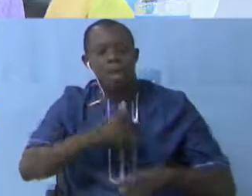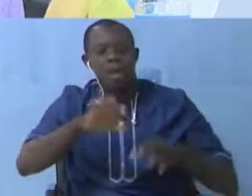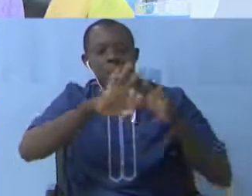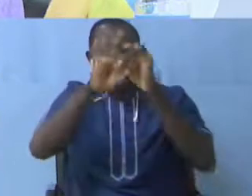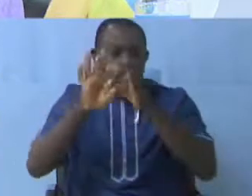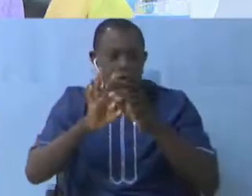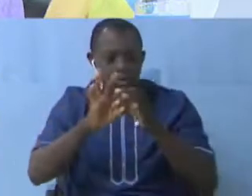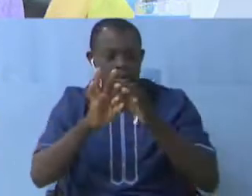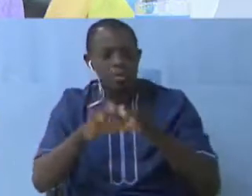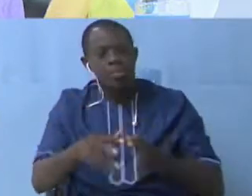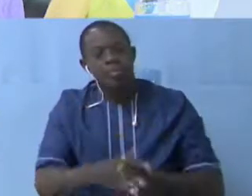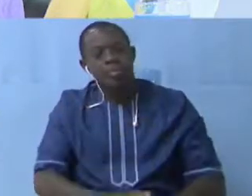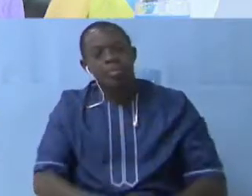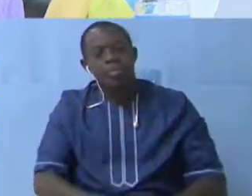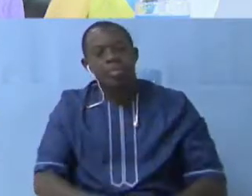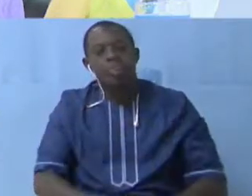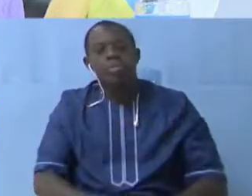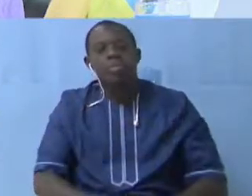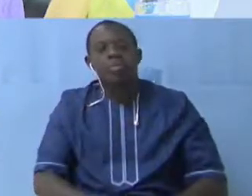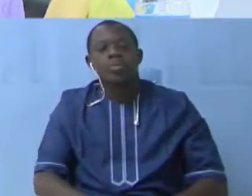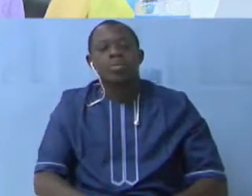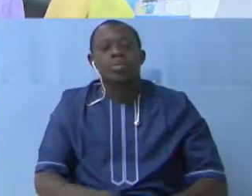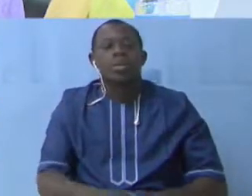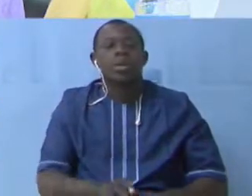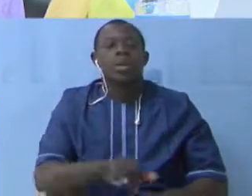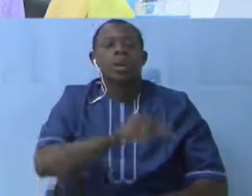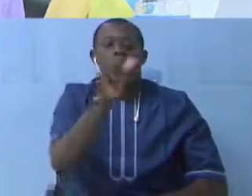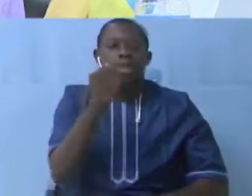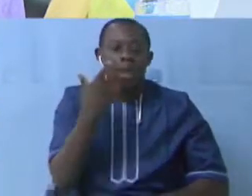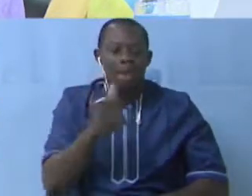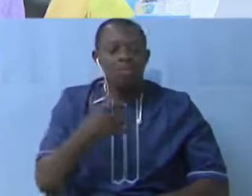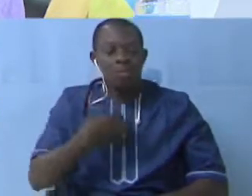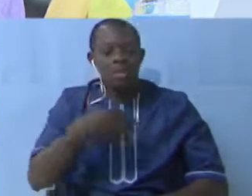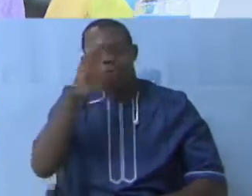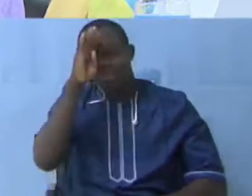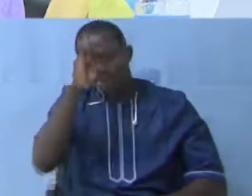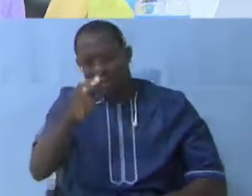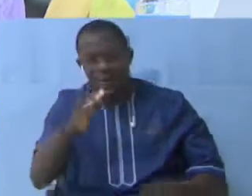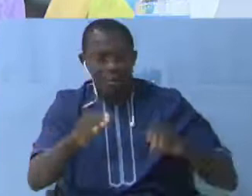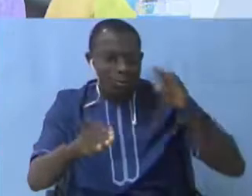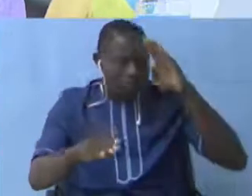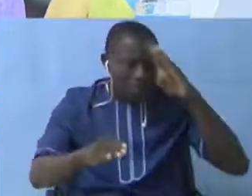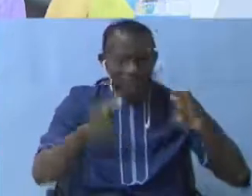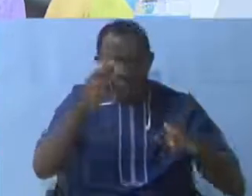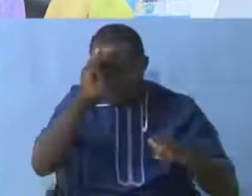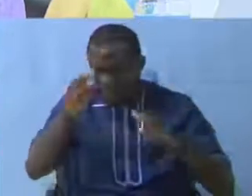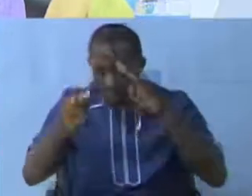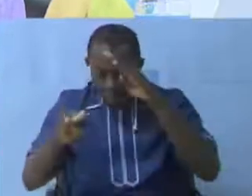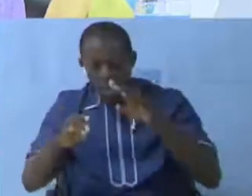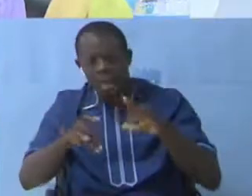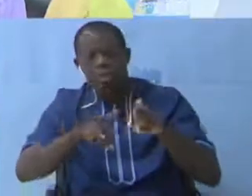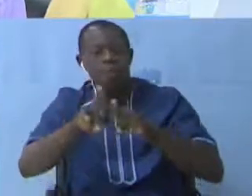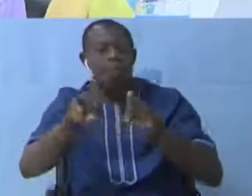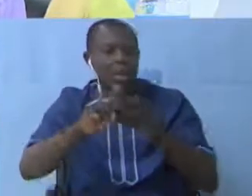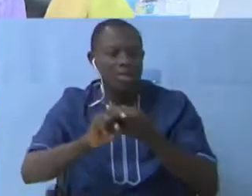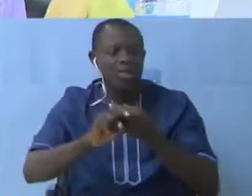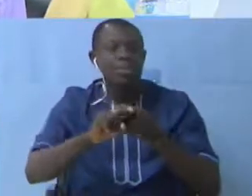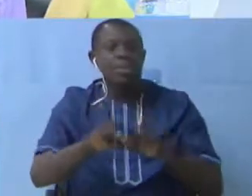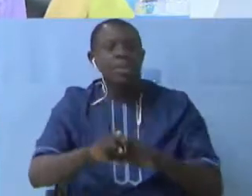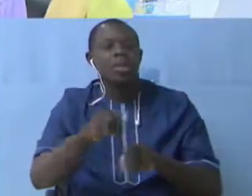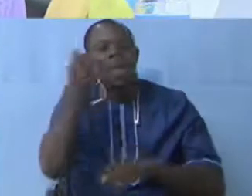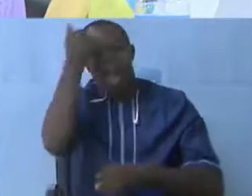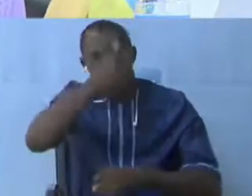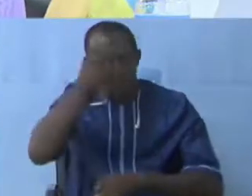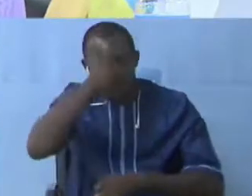maa ngi cee liggéey. And I would like also to thank all of the partners across Africa and beyond. I cannot list